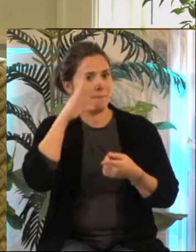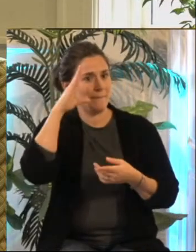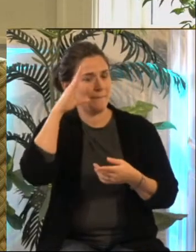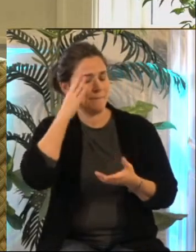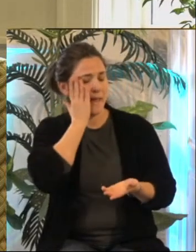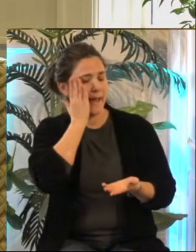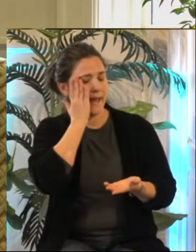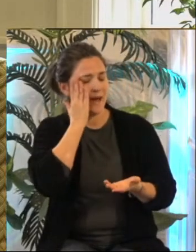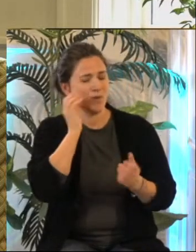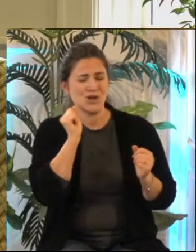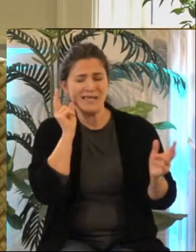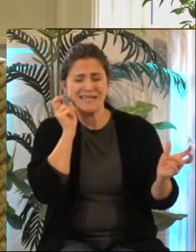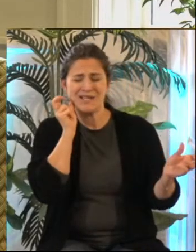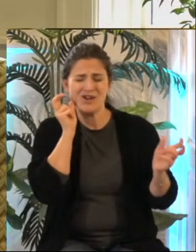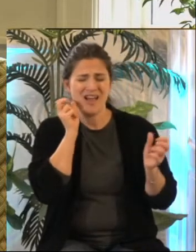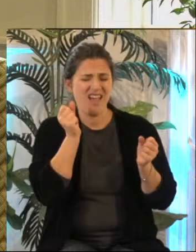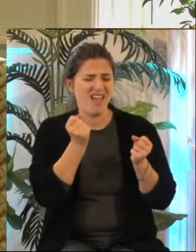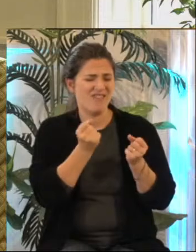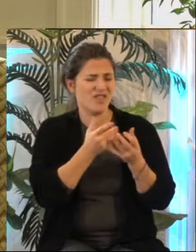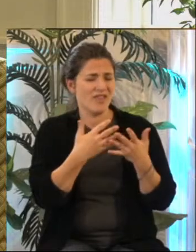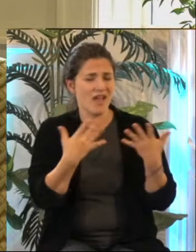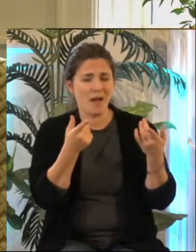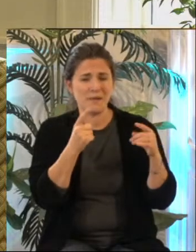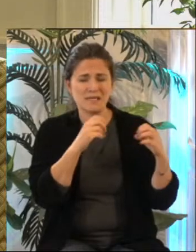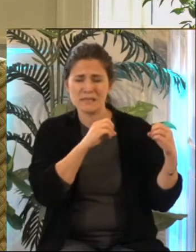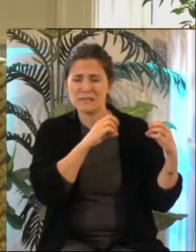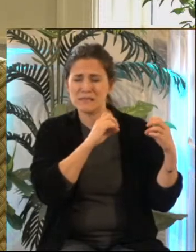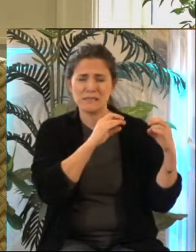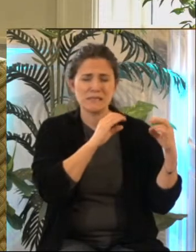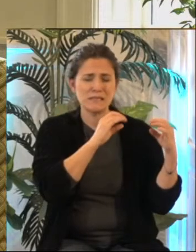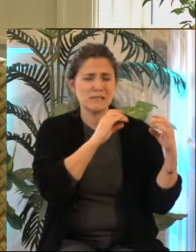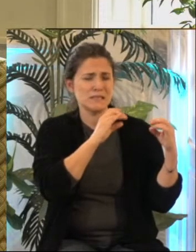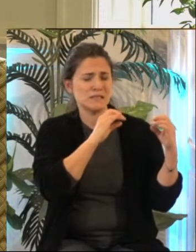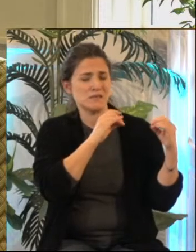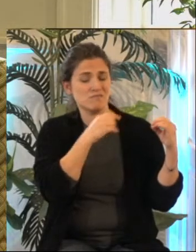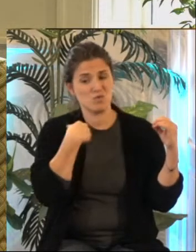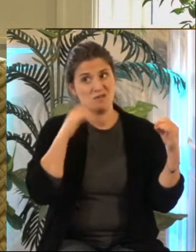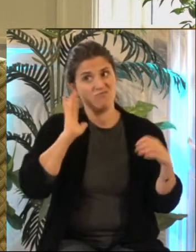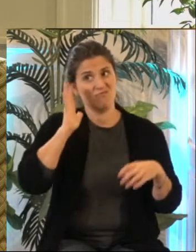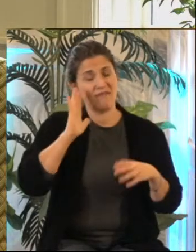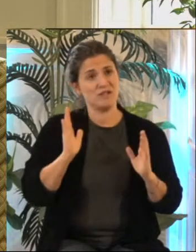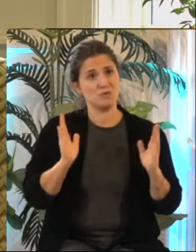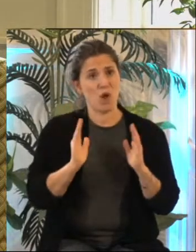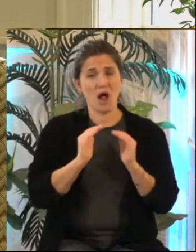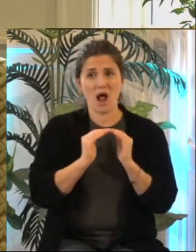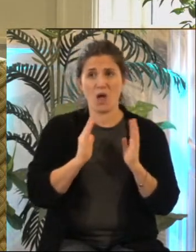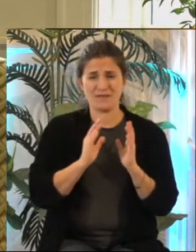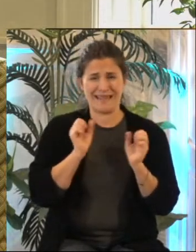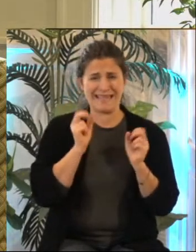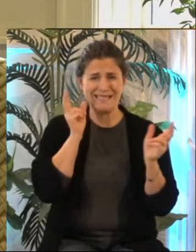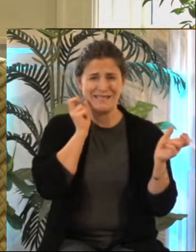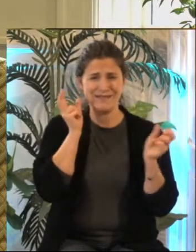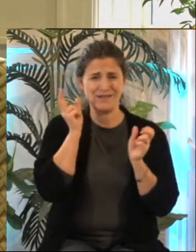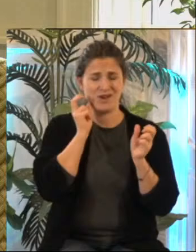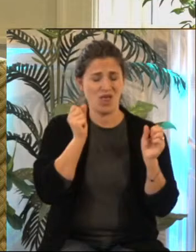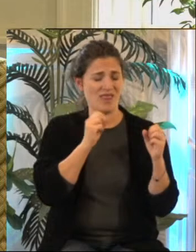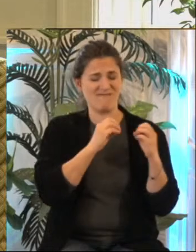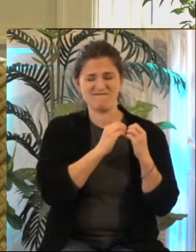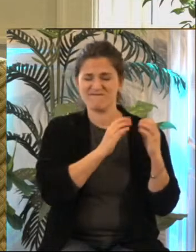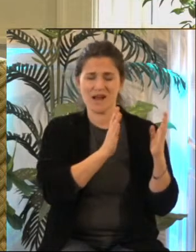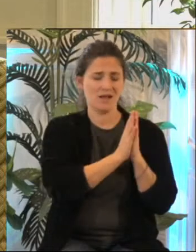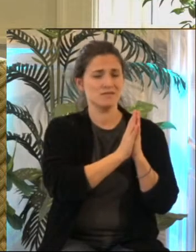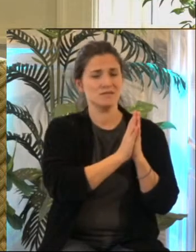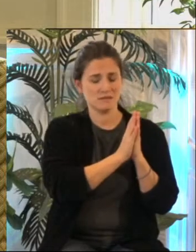we could just hear everything outside our door. We had a small house, and so my brother and